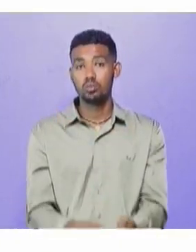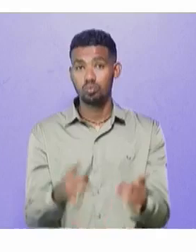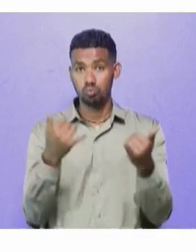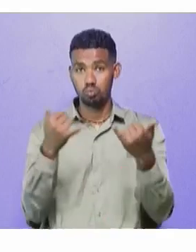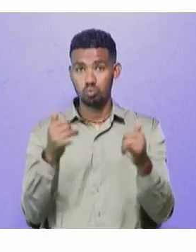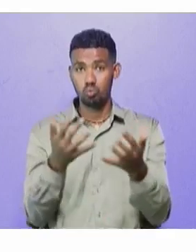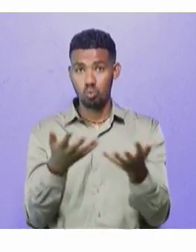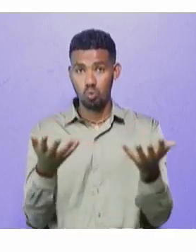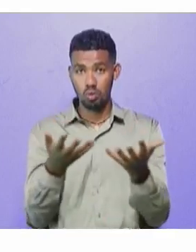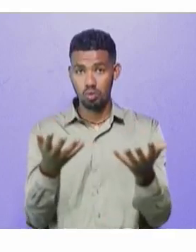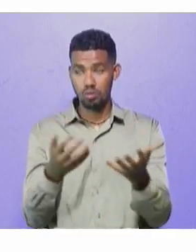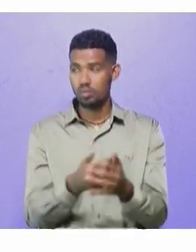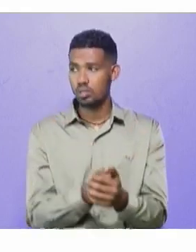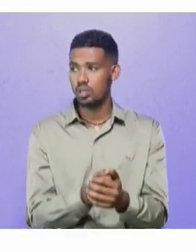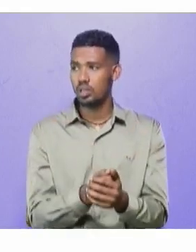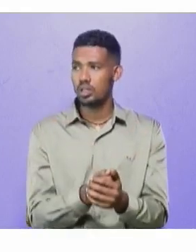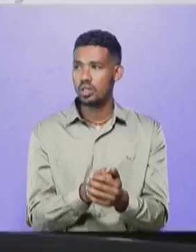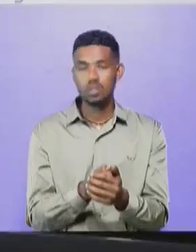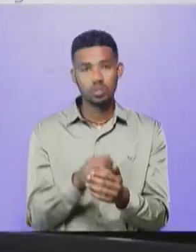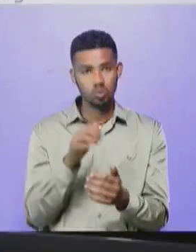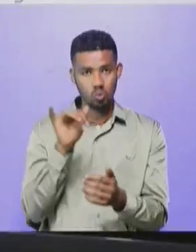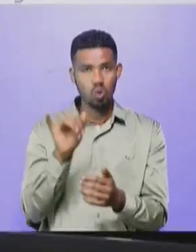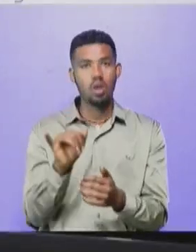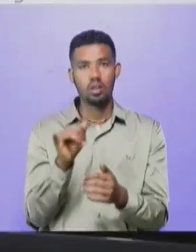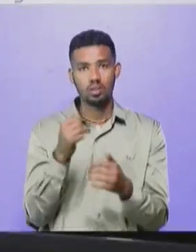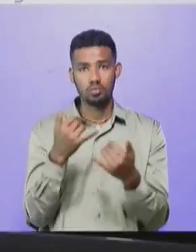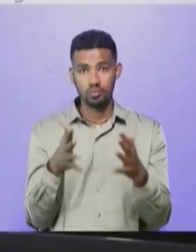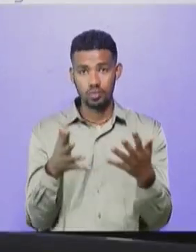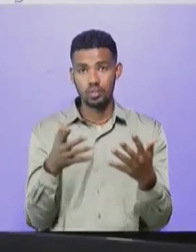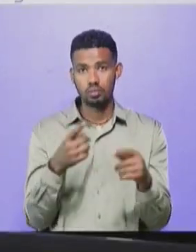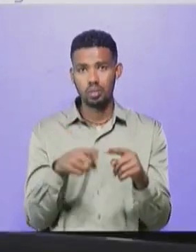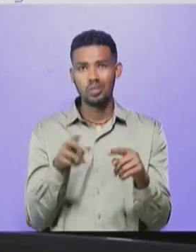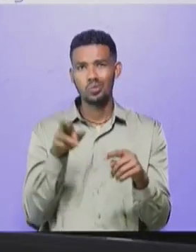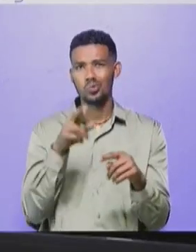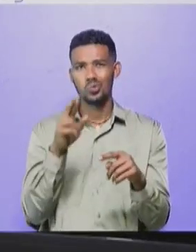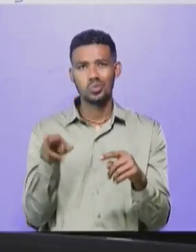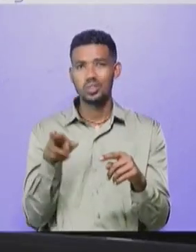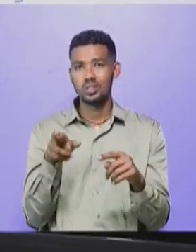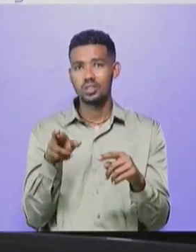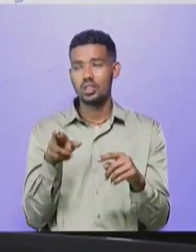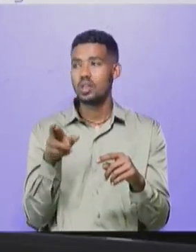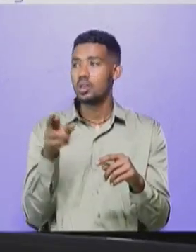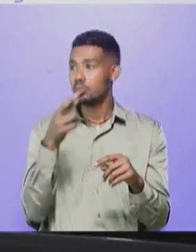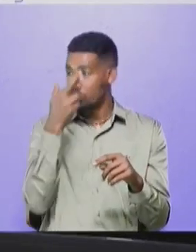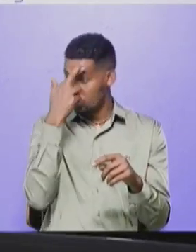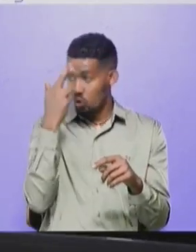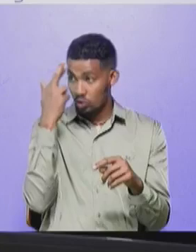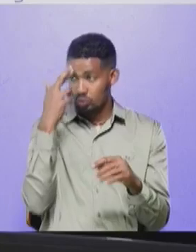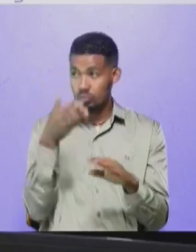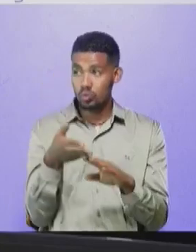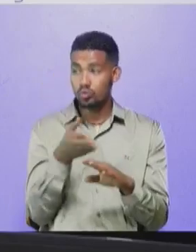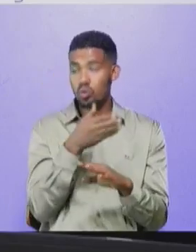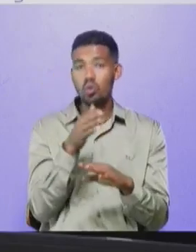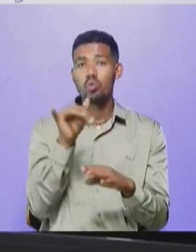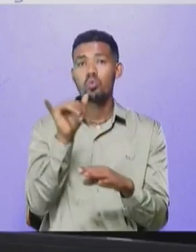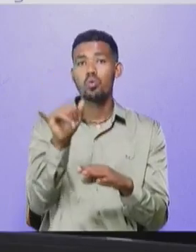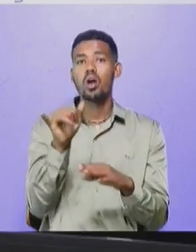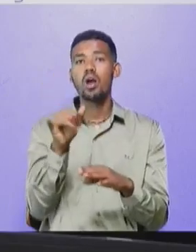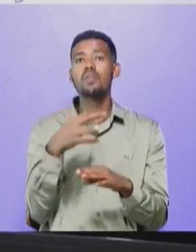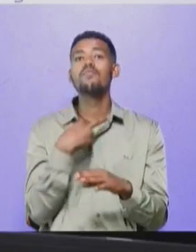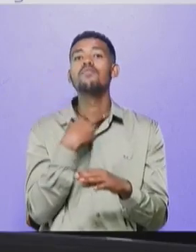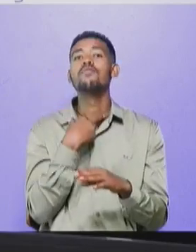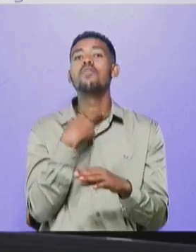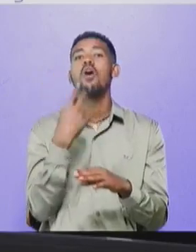for example. Yes, ending with Y, but we don't cancel Y because before Y there is a